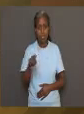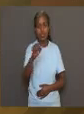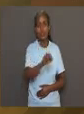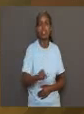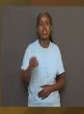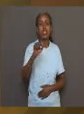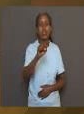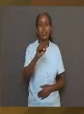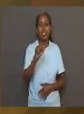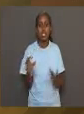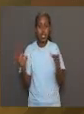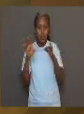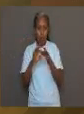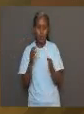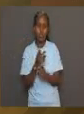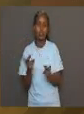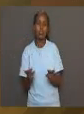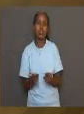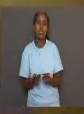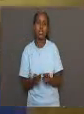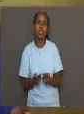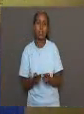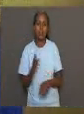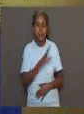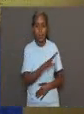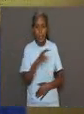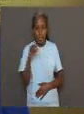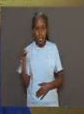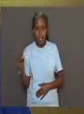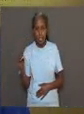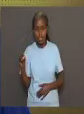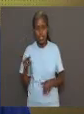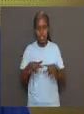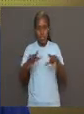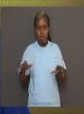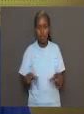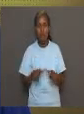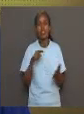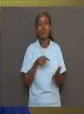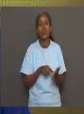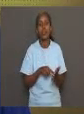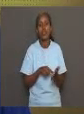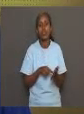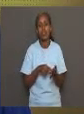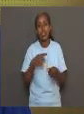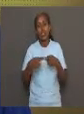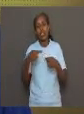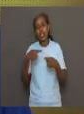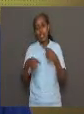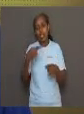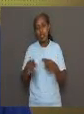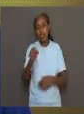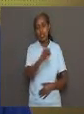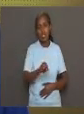of spheres in coordinate space and locate points relative to those